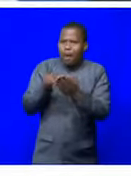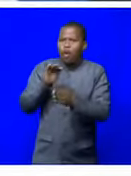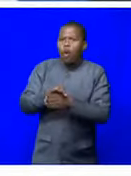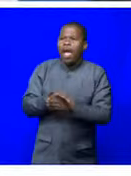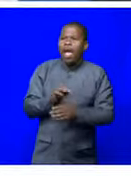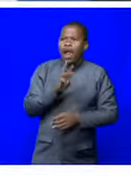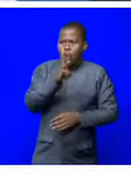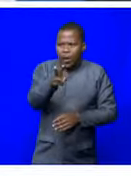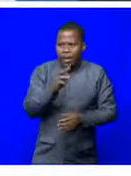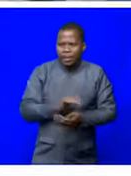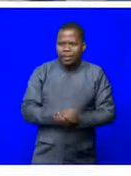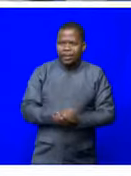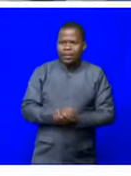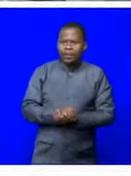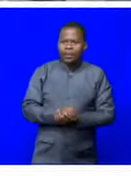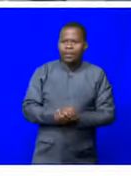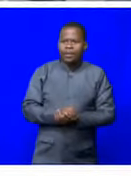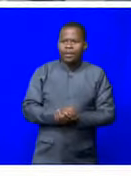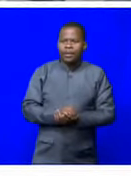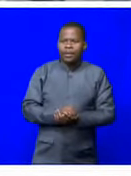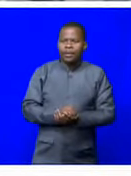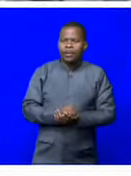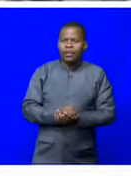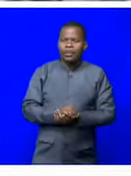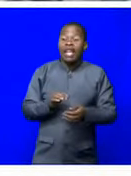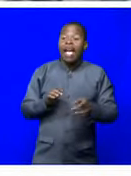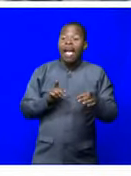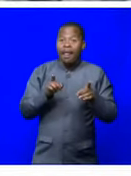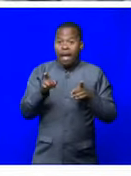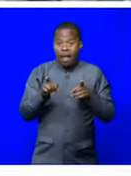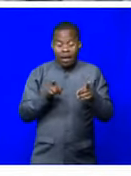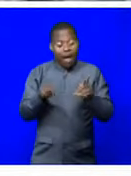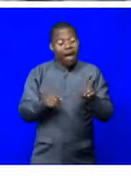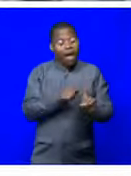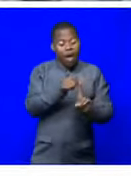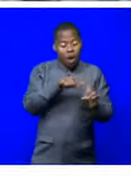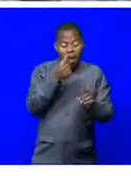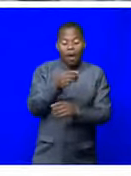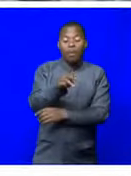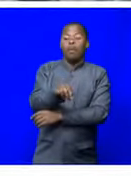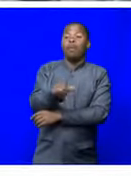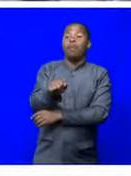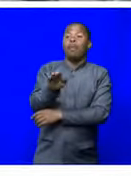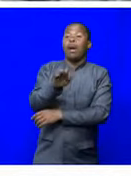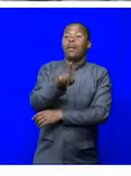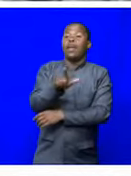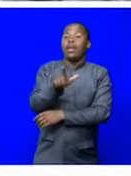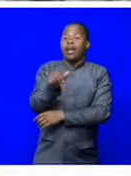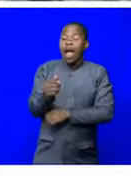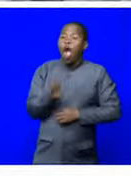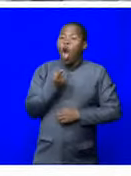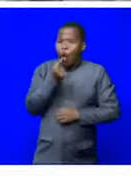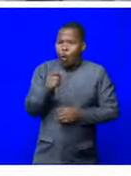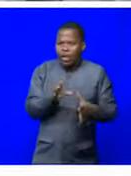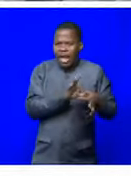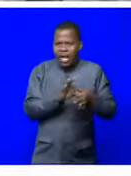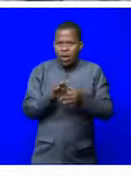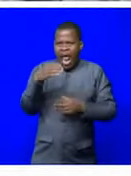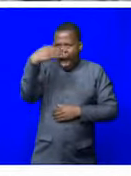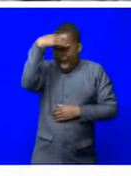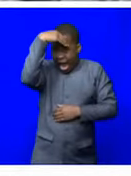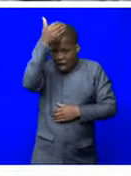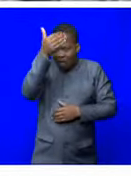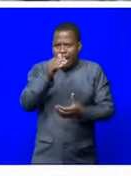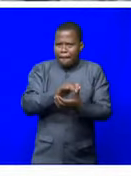Development Management Dokotela Ndiphethe Mabila uthi bangule nhlangano batimisele kubambisa uhulumende kuto tonke